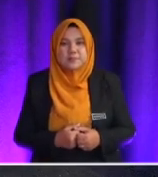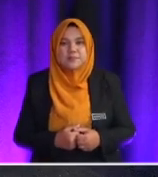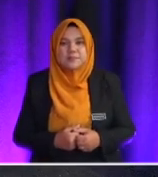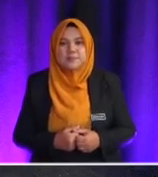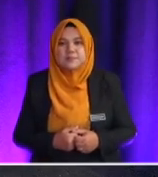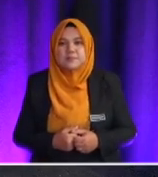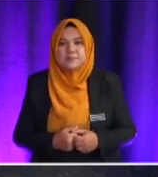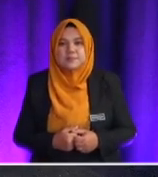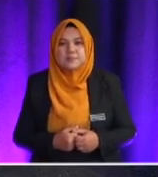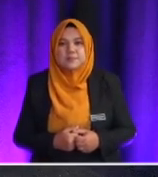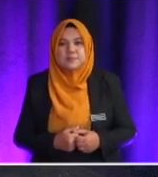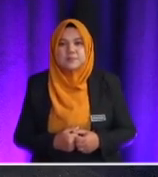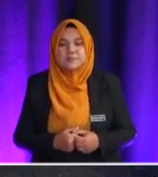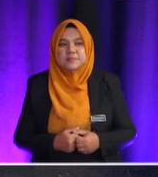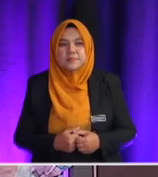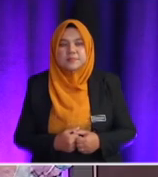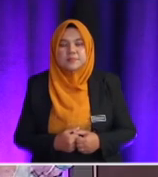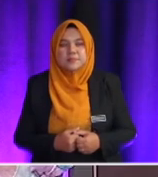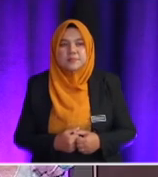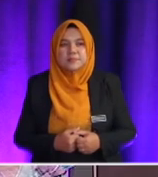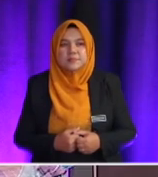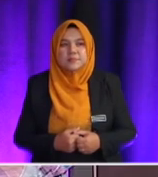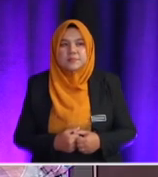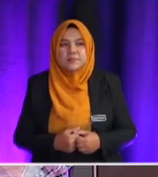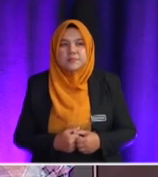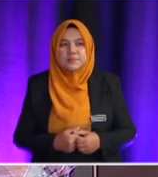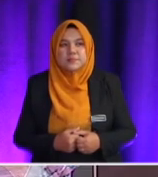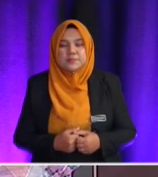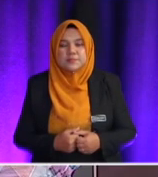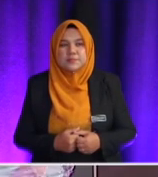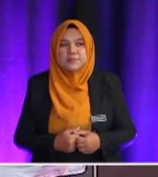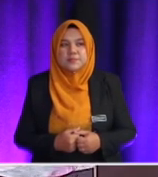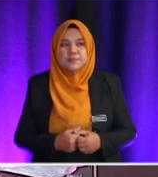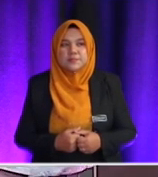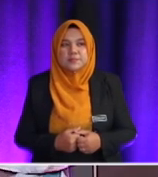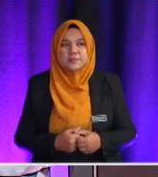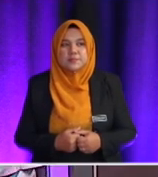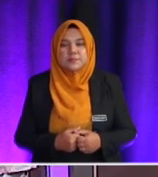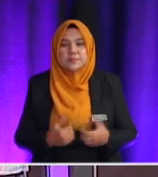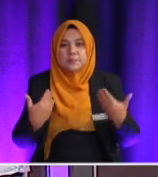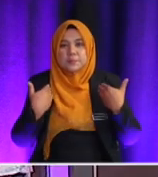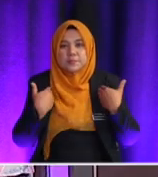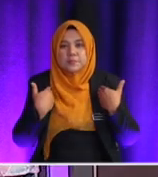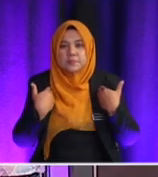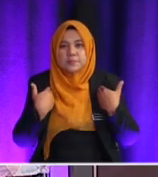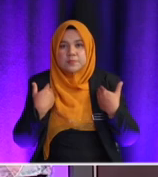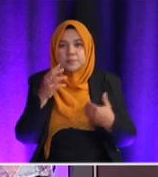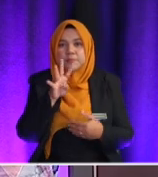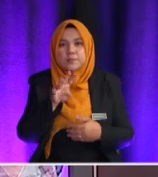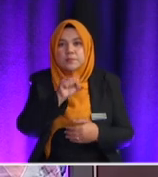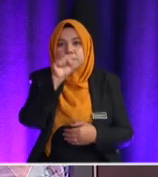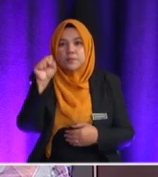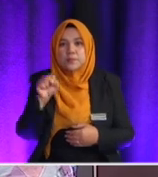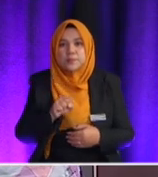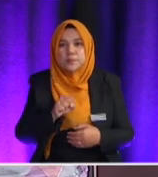right, okay. There you go. Okay, so let us continue with this one. So I have four questions for